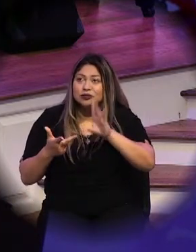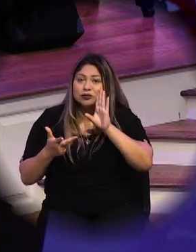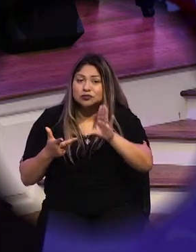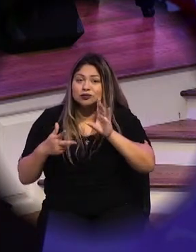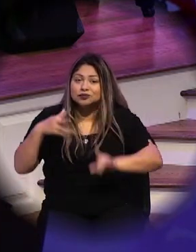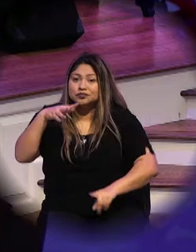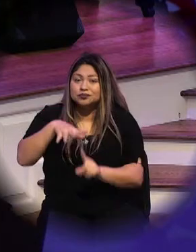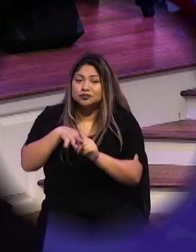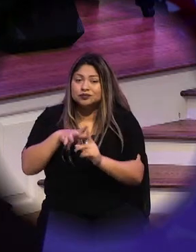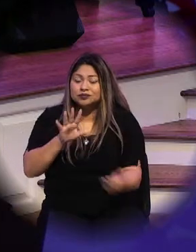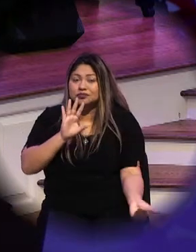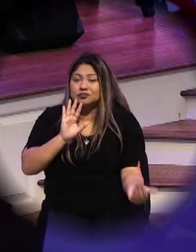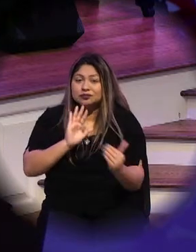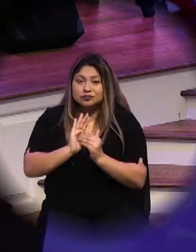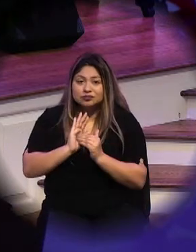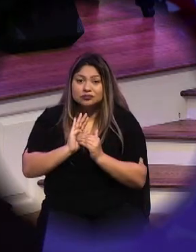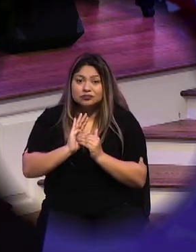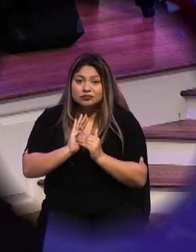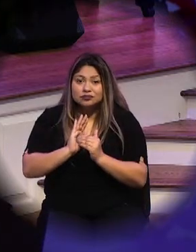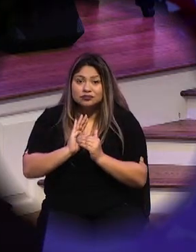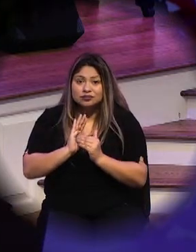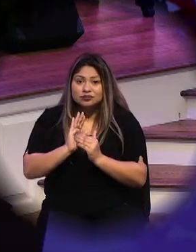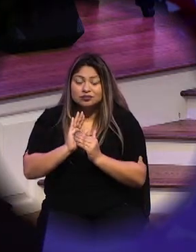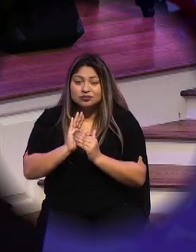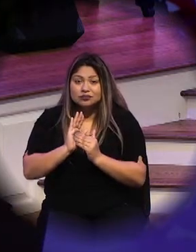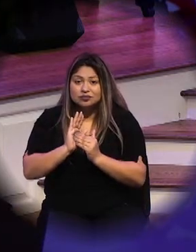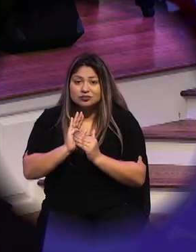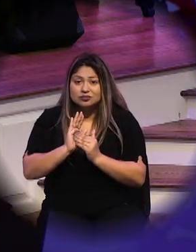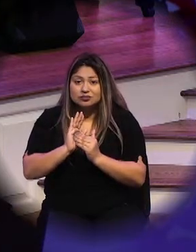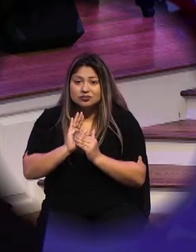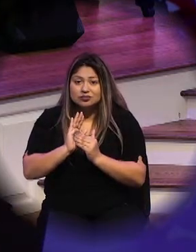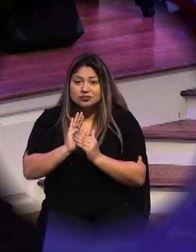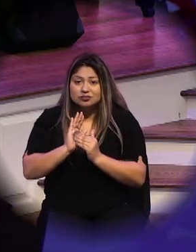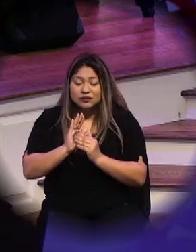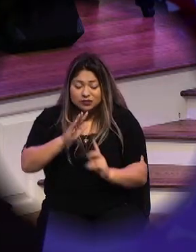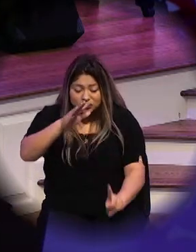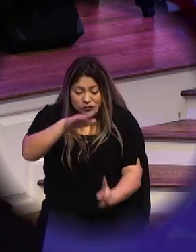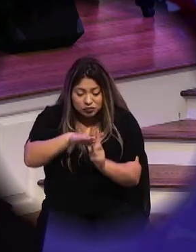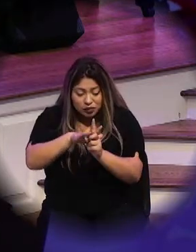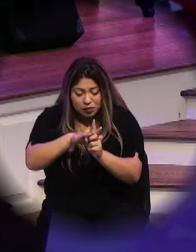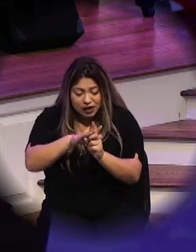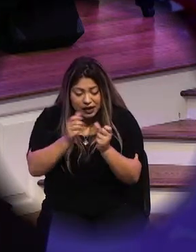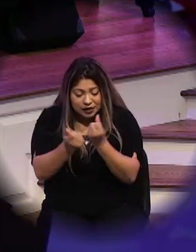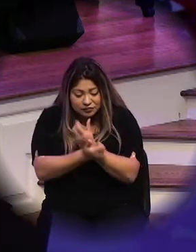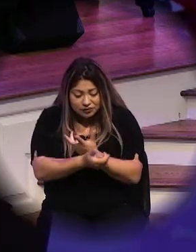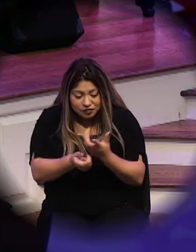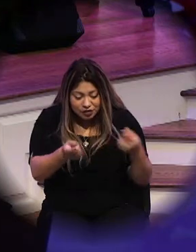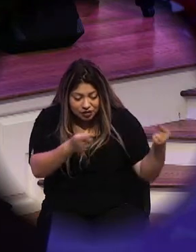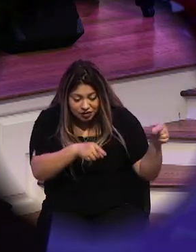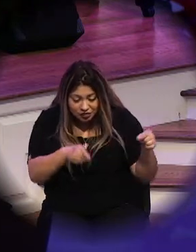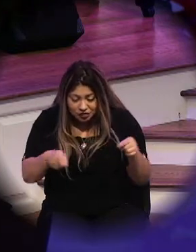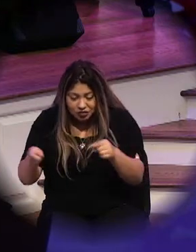day of our lives, but perhaps now as much as any. It's a little bit like remembering